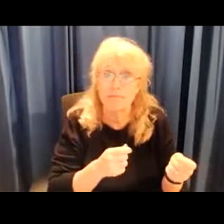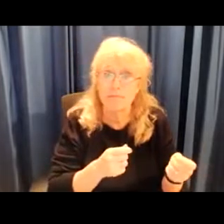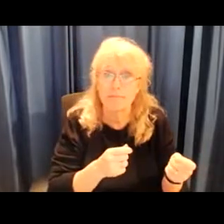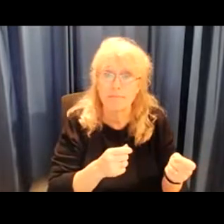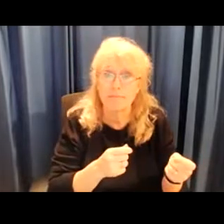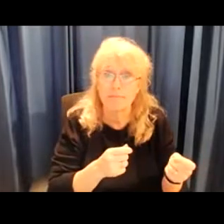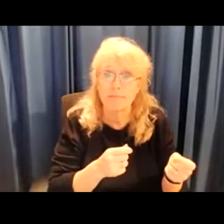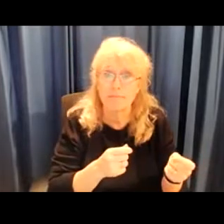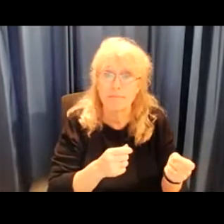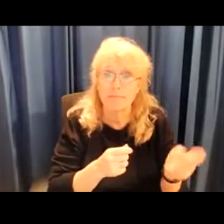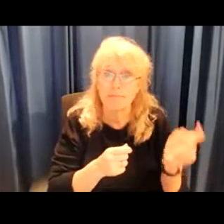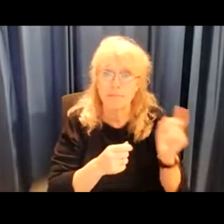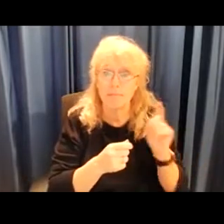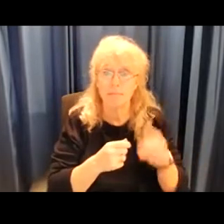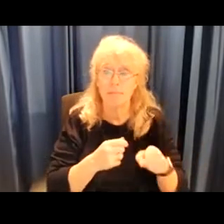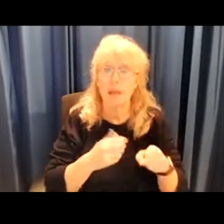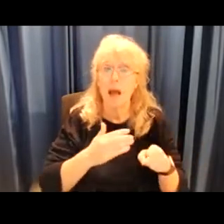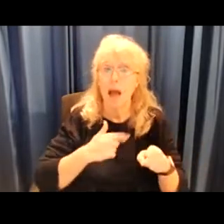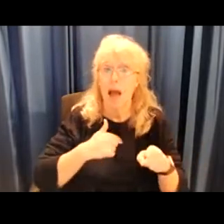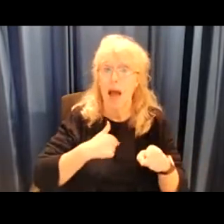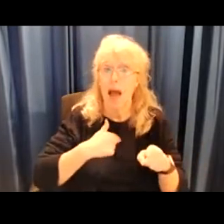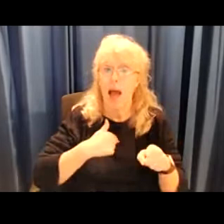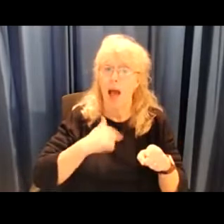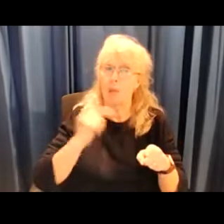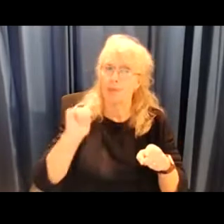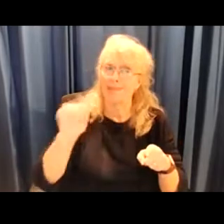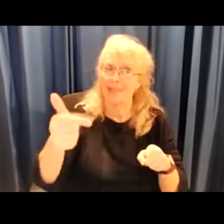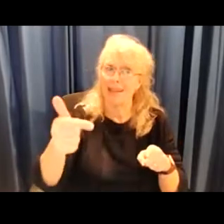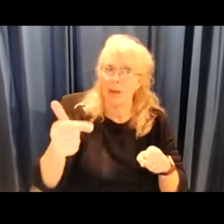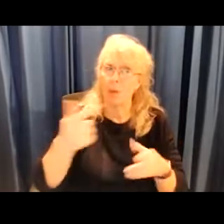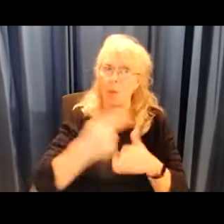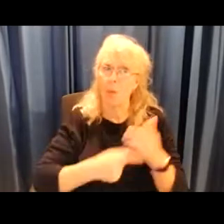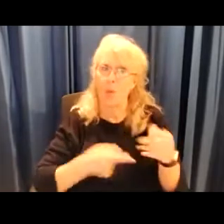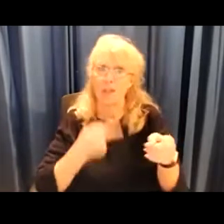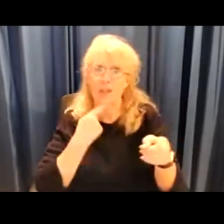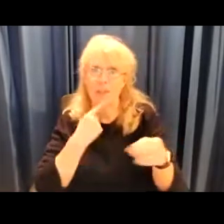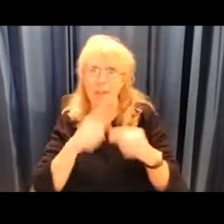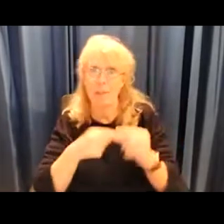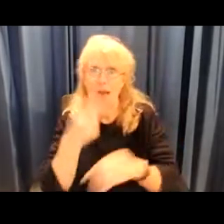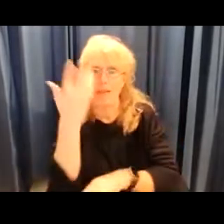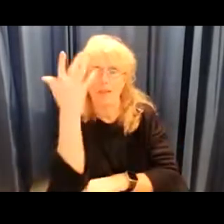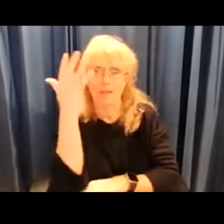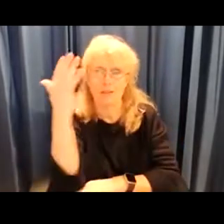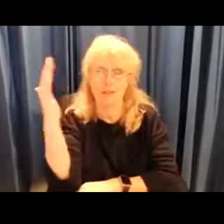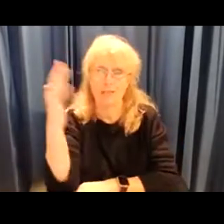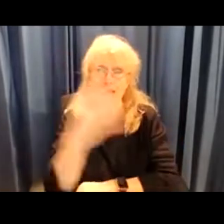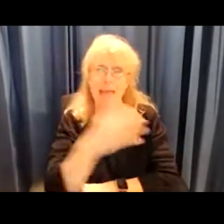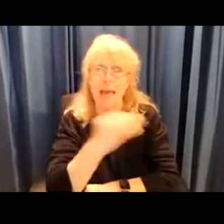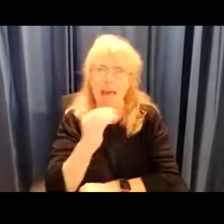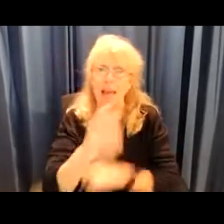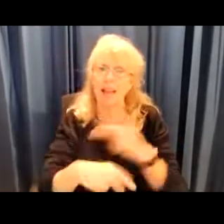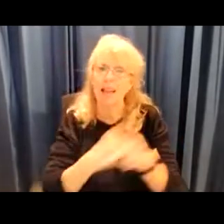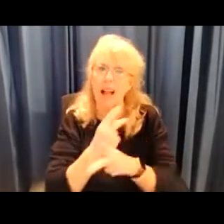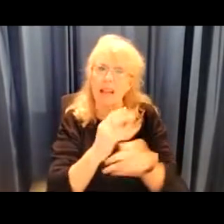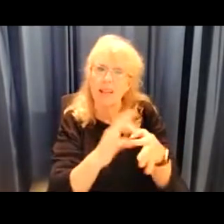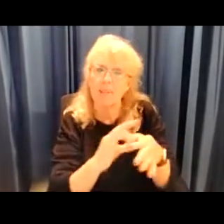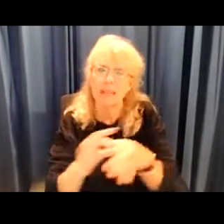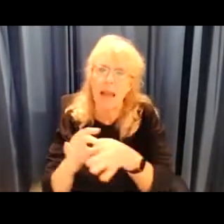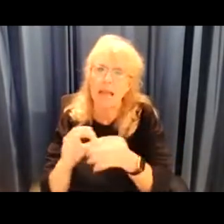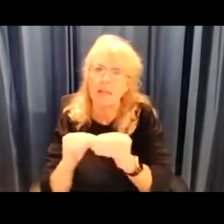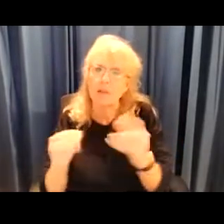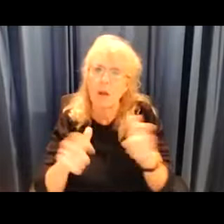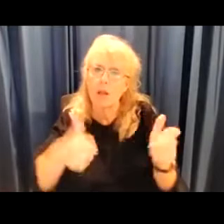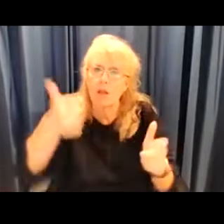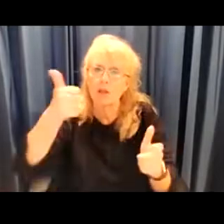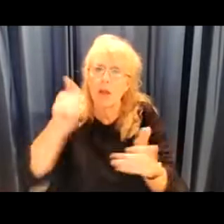I would second what Josie had to say about trees, and kind of tie it into a larger. I would